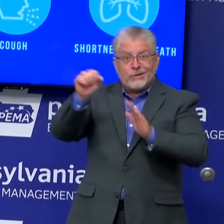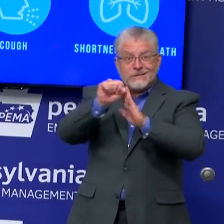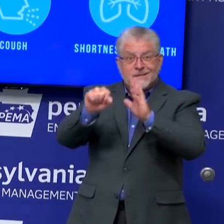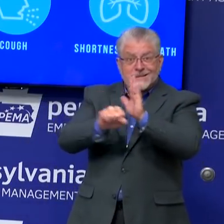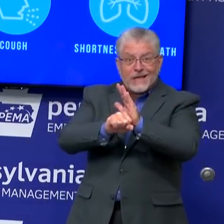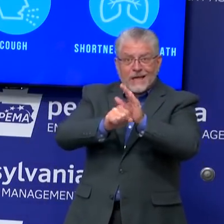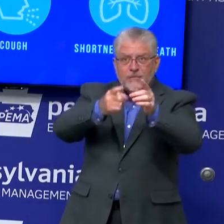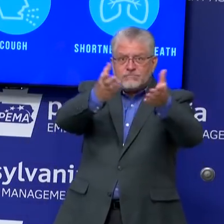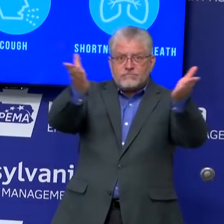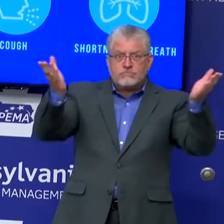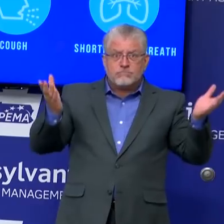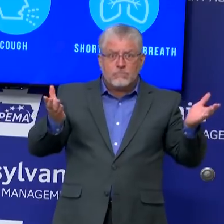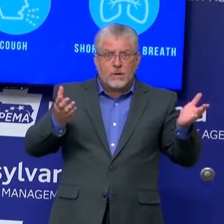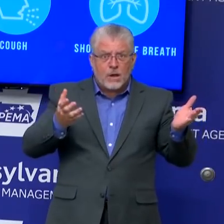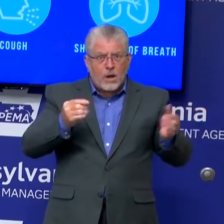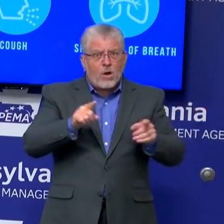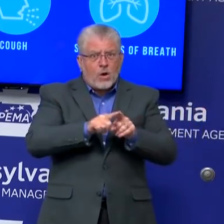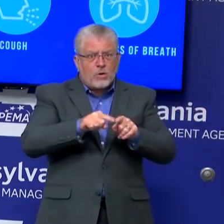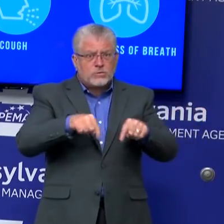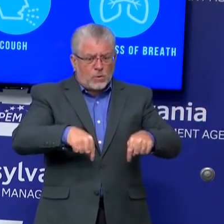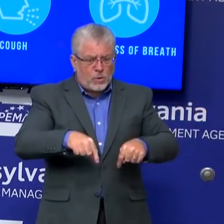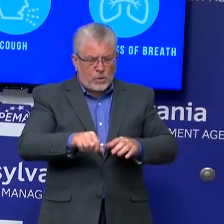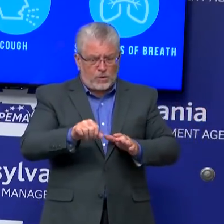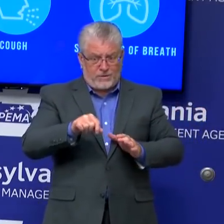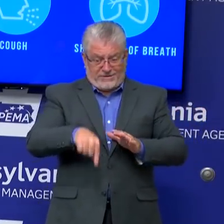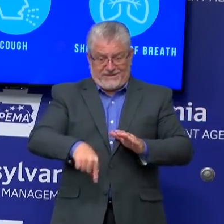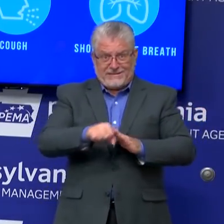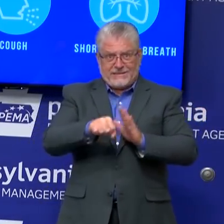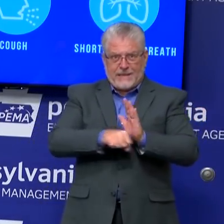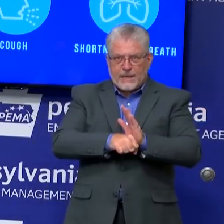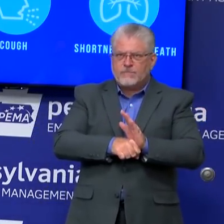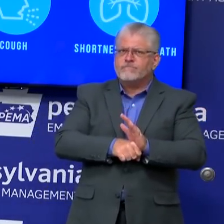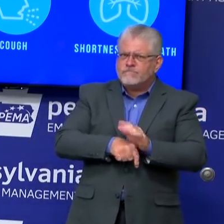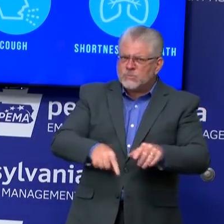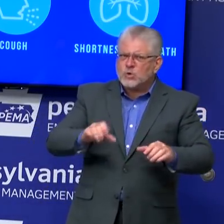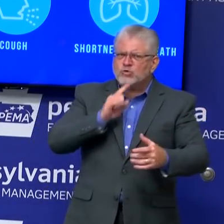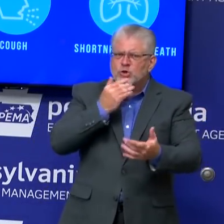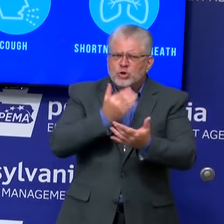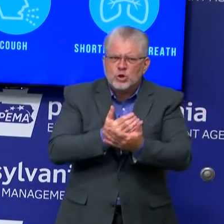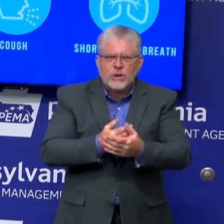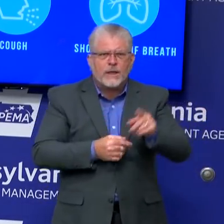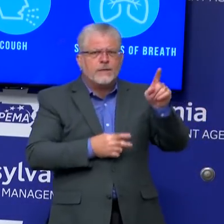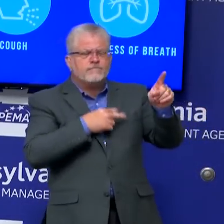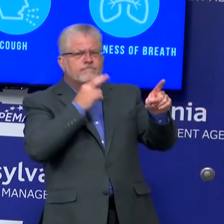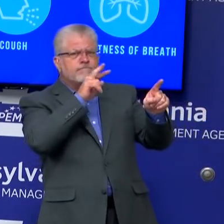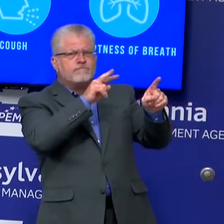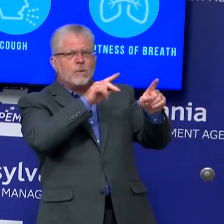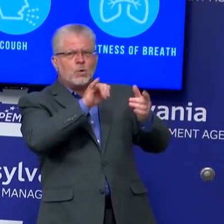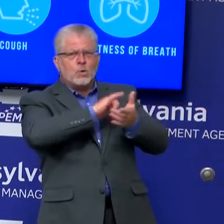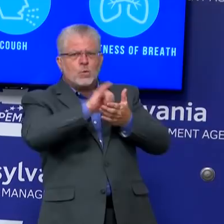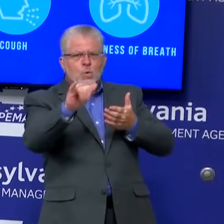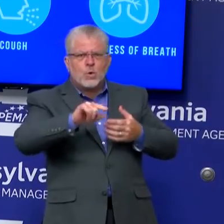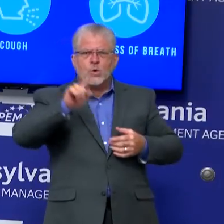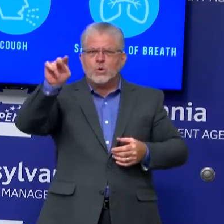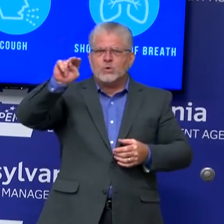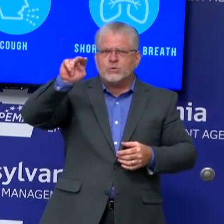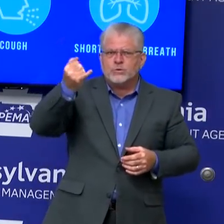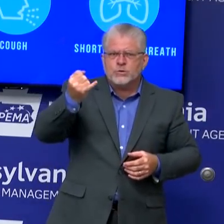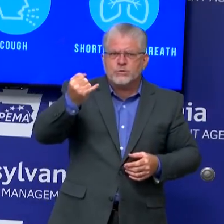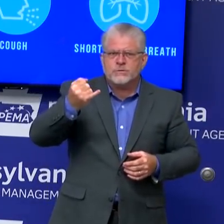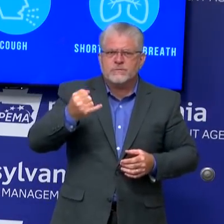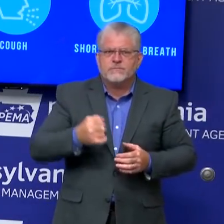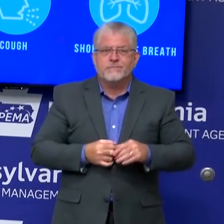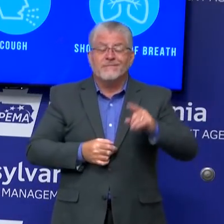in Pennsylvania. New York and New Jersey, as well as Allegheny and Philadelphia counties, have taken a